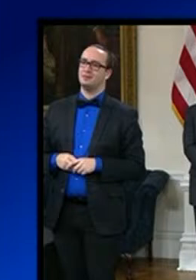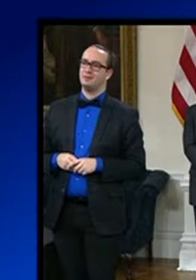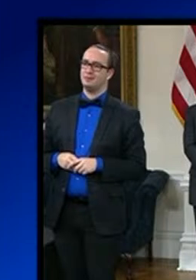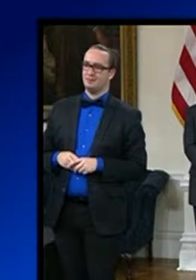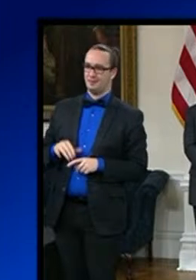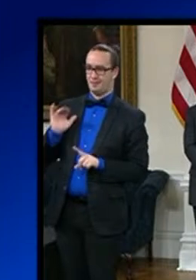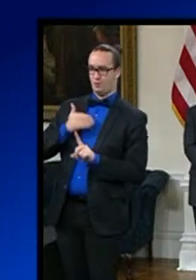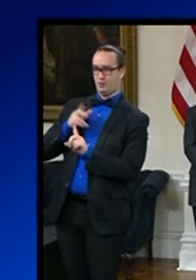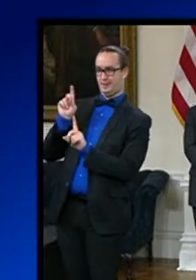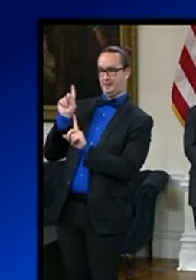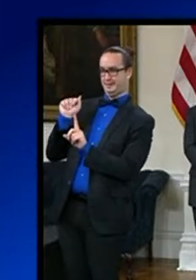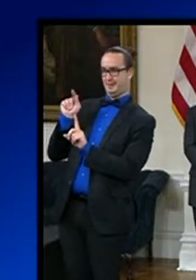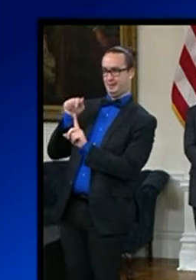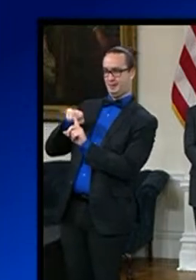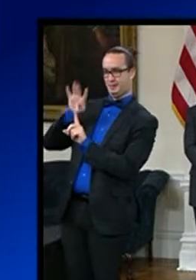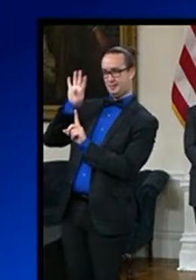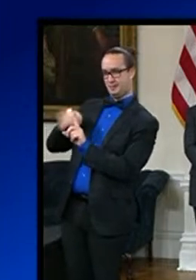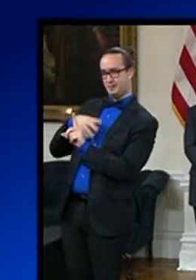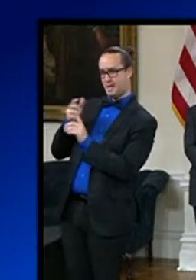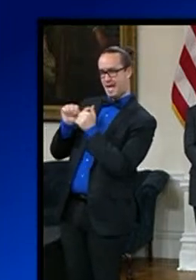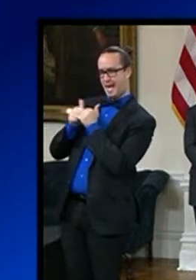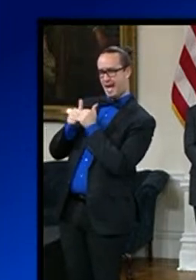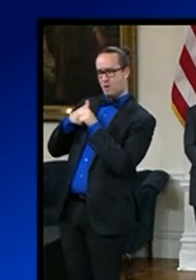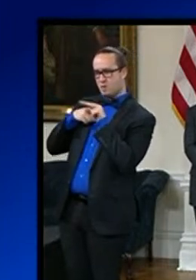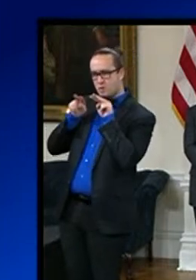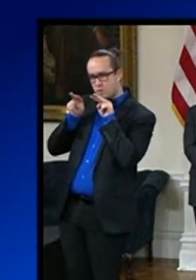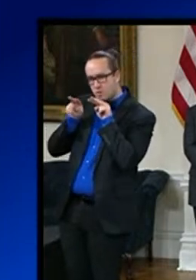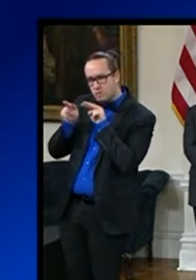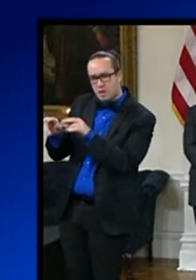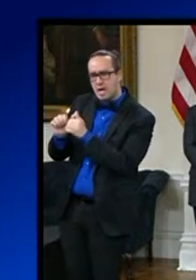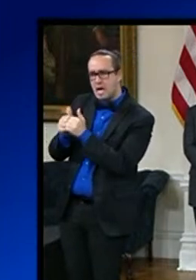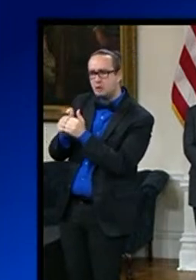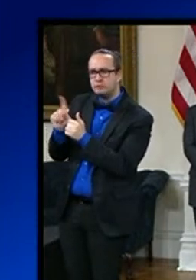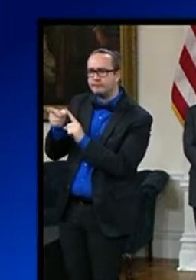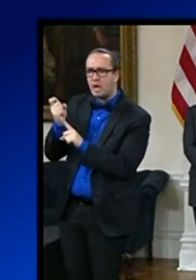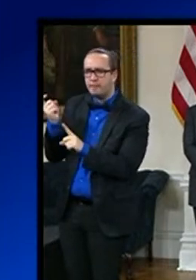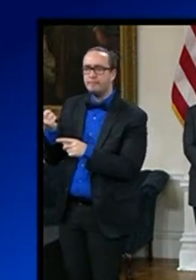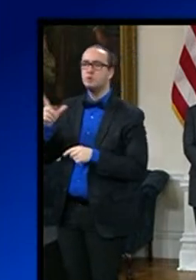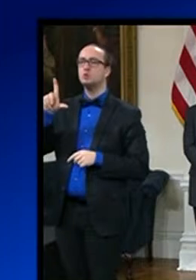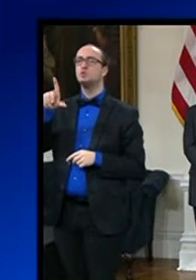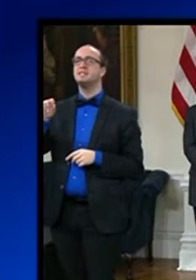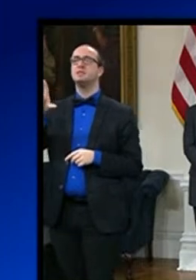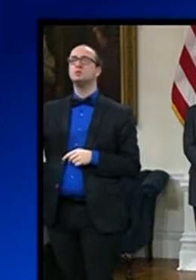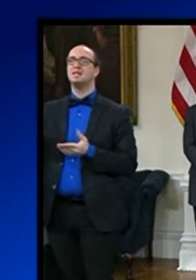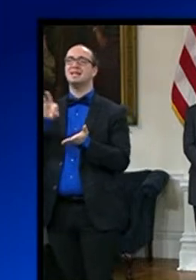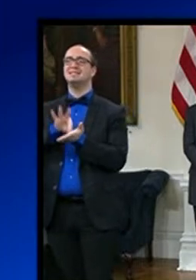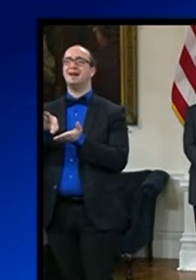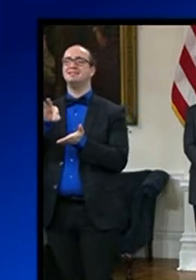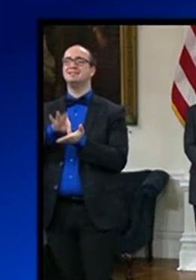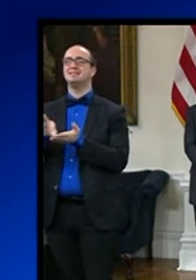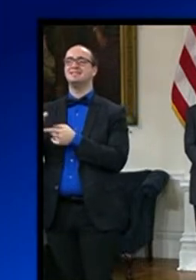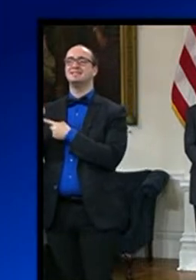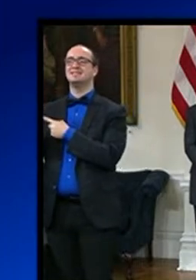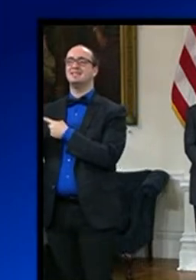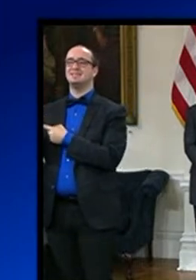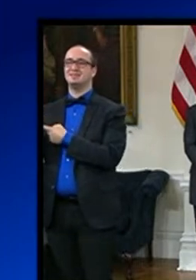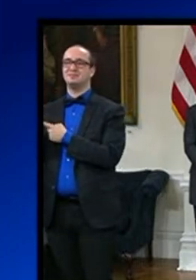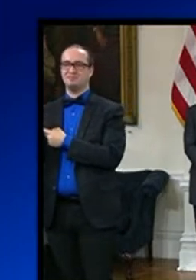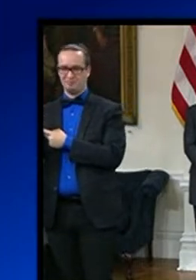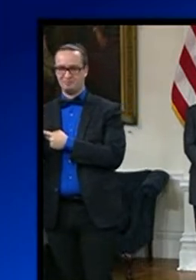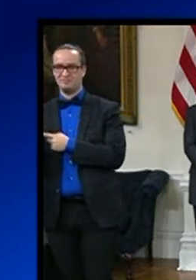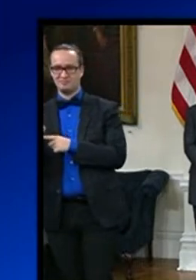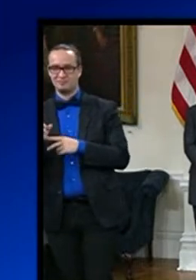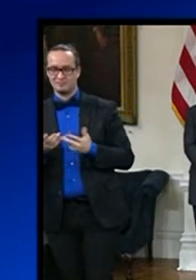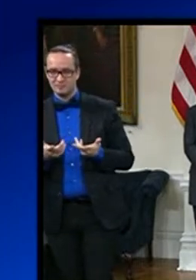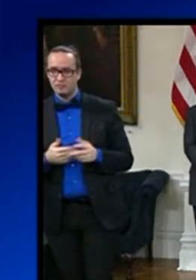2020 census, the American Community Survey, the ACS, the Maryland internal data, CRISP,